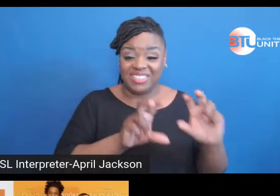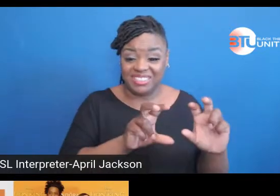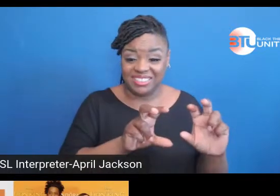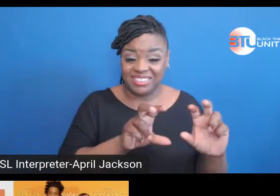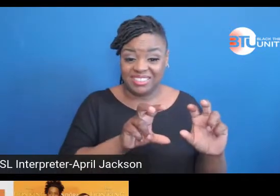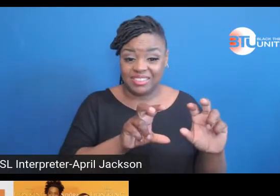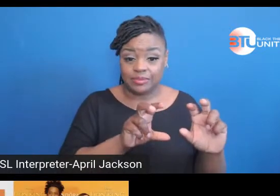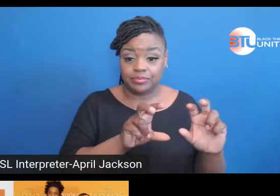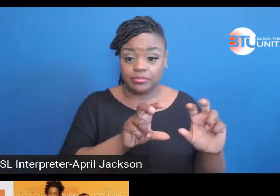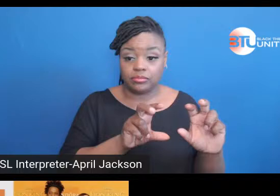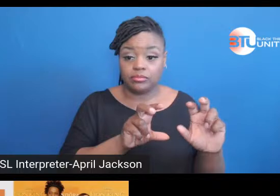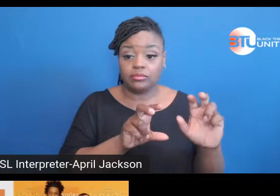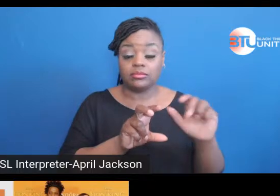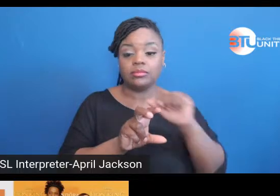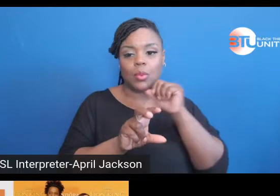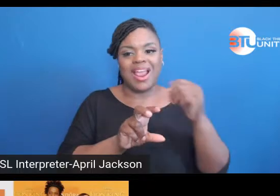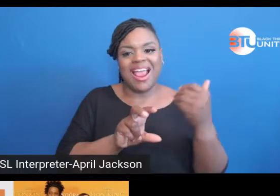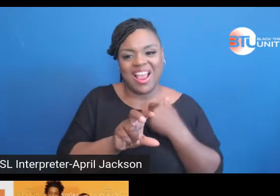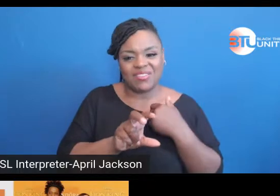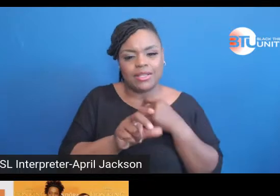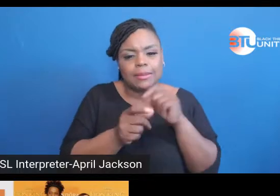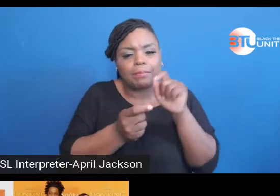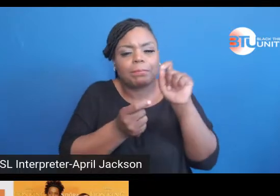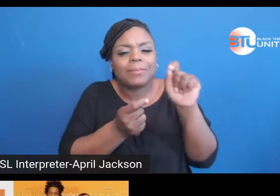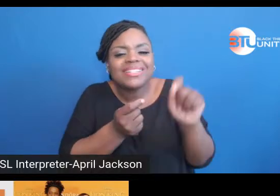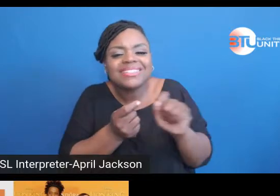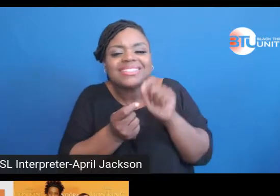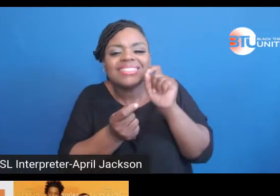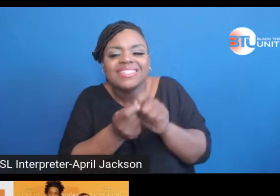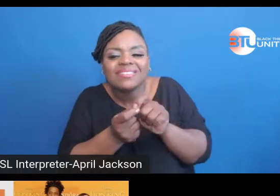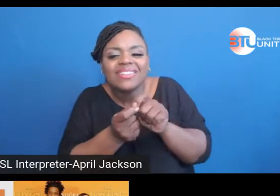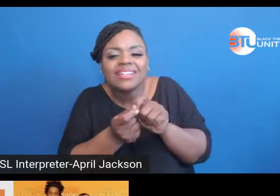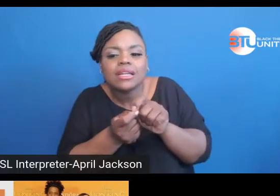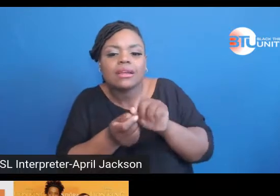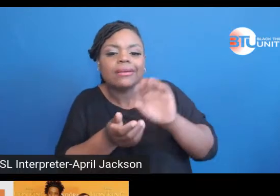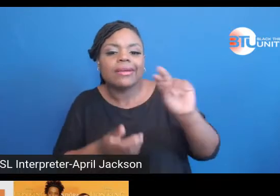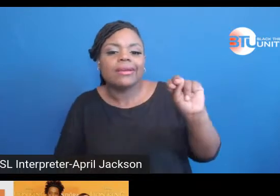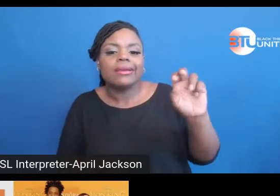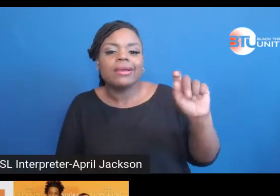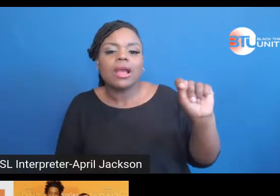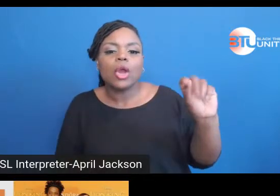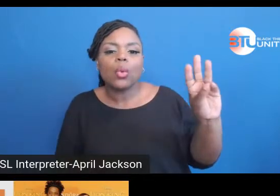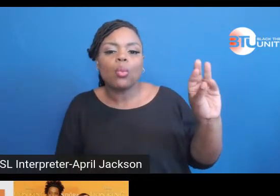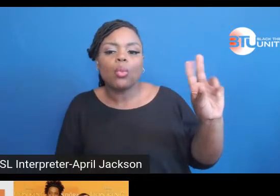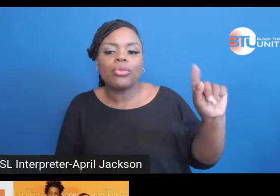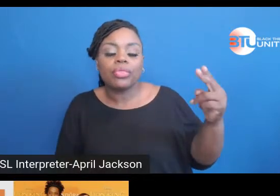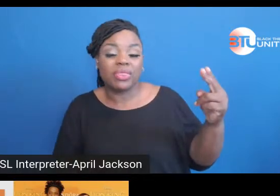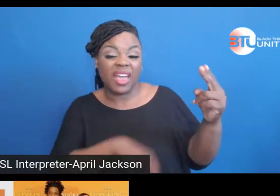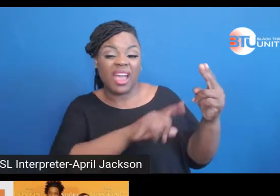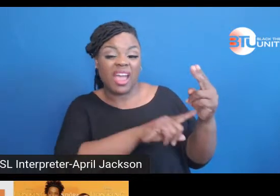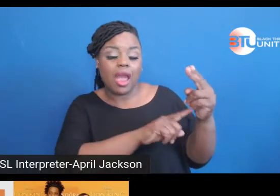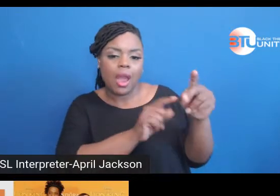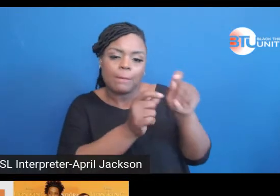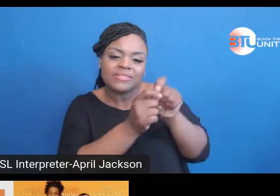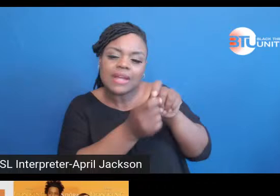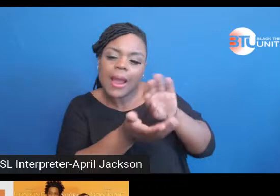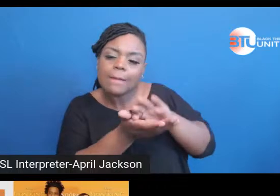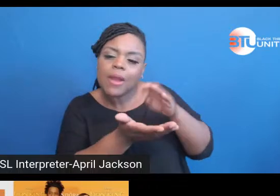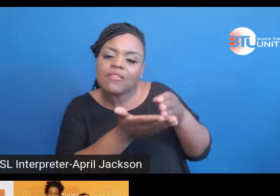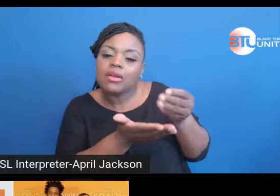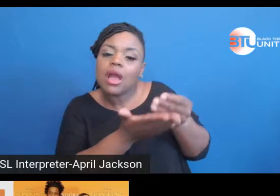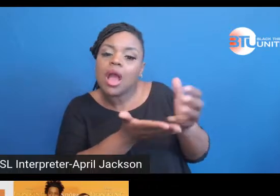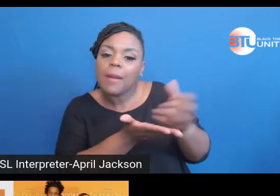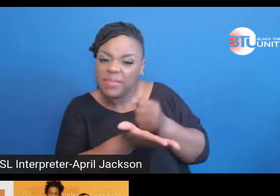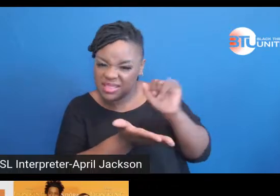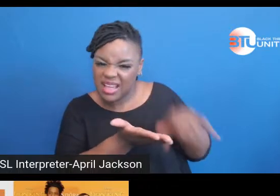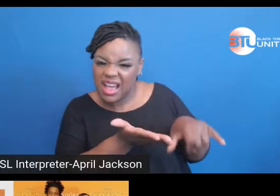net worth or a certain amount of income level. Because if they say, well,